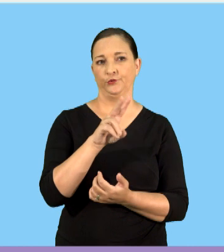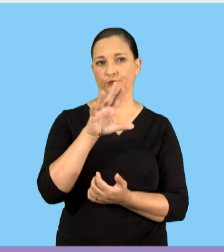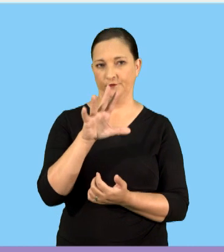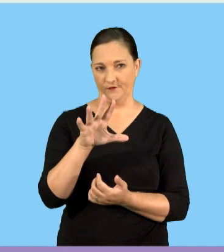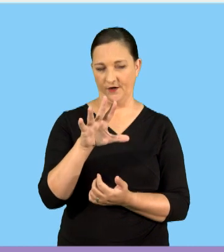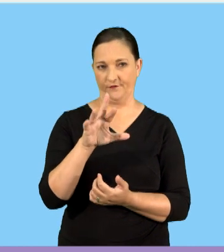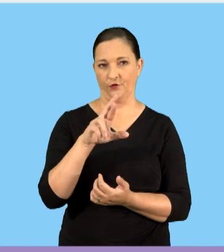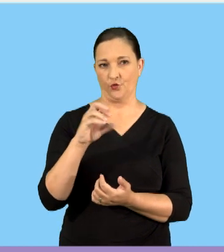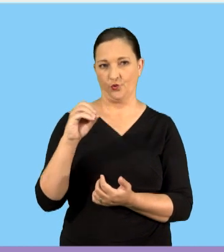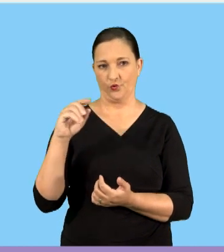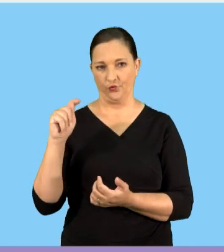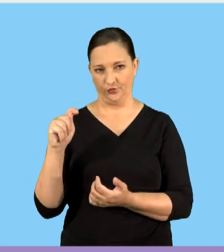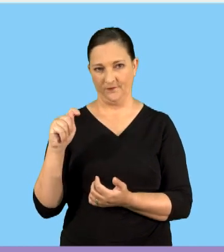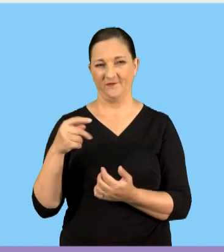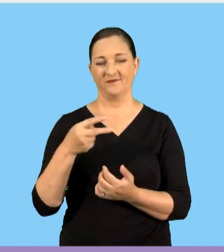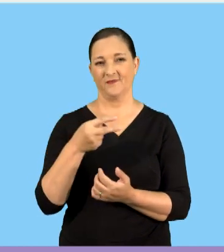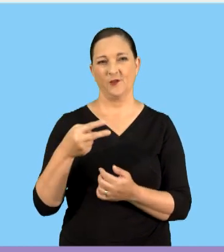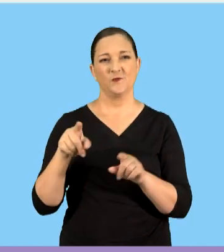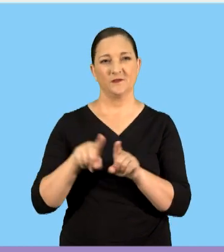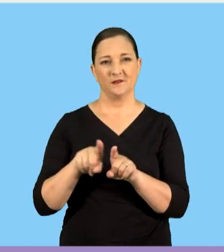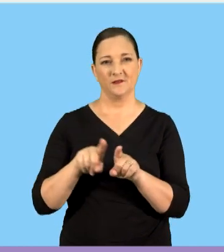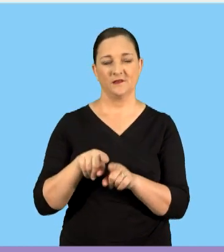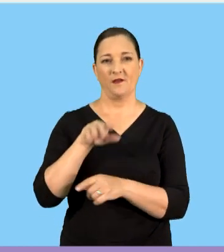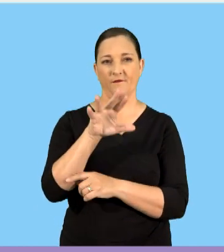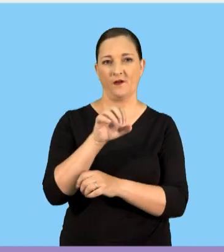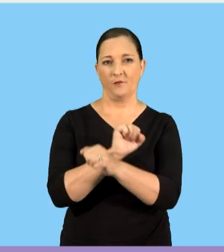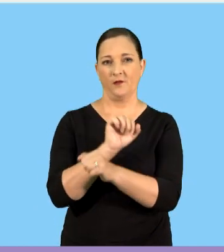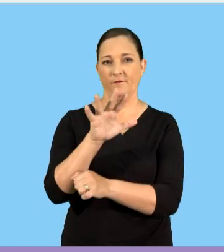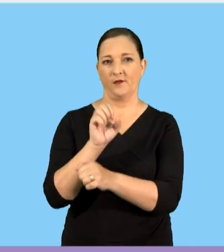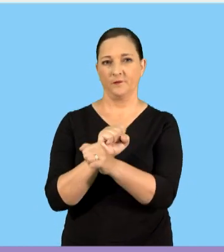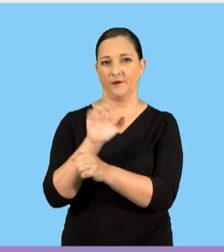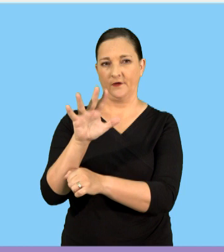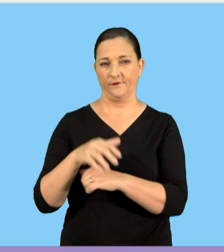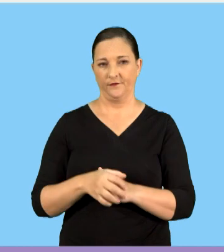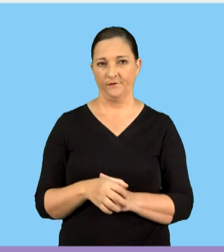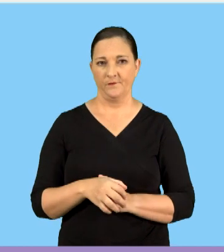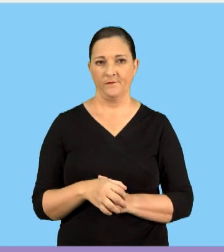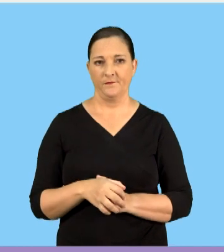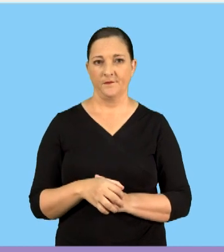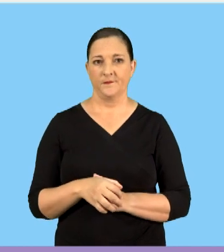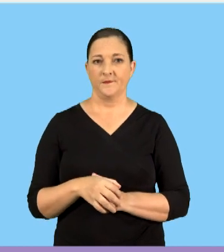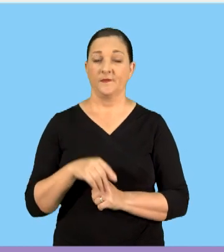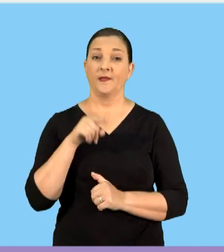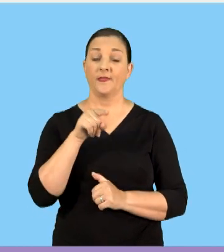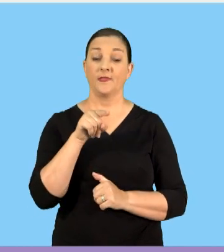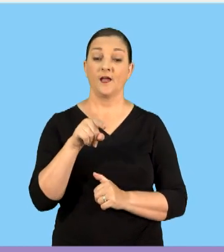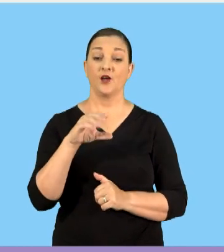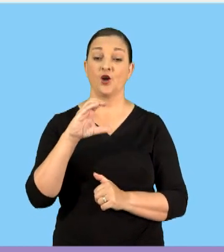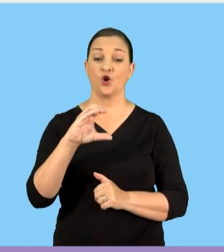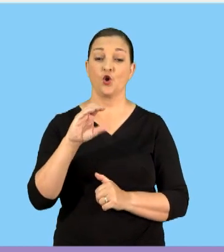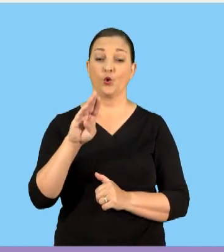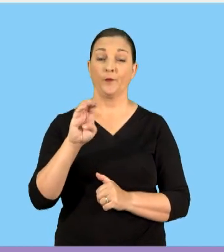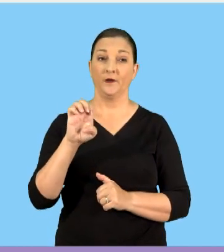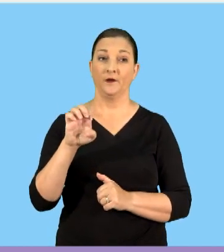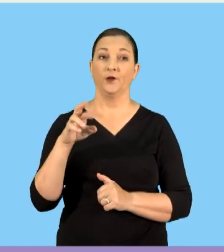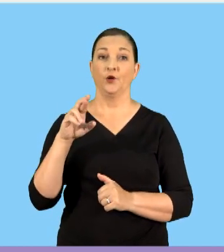root of 125 is equals to the cube root of 5 multiplied by 5 multiplied by 5. That is the